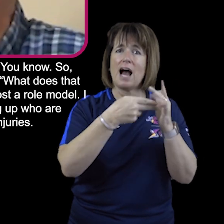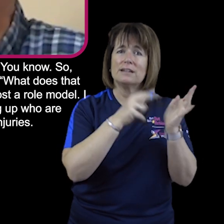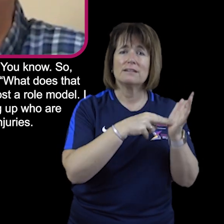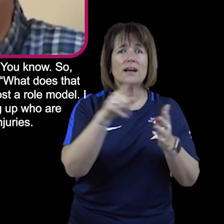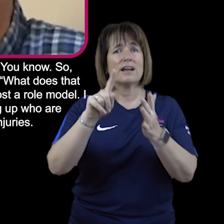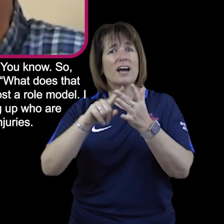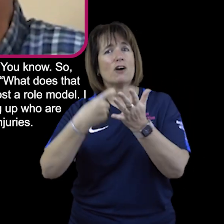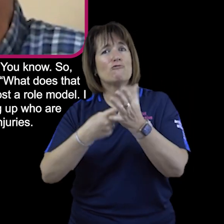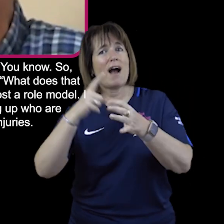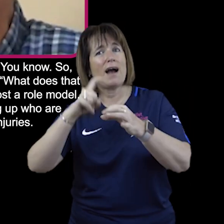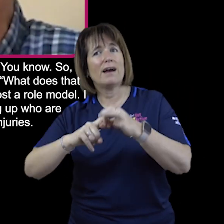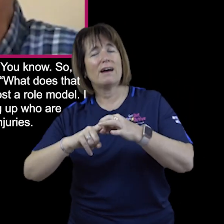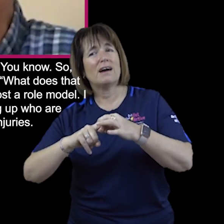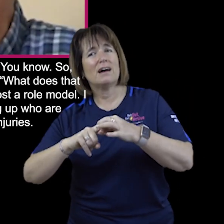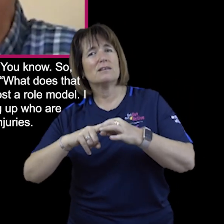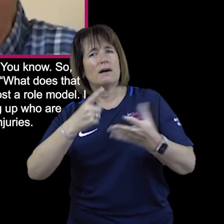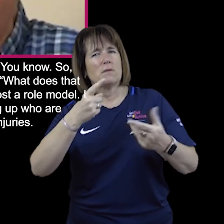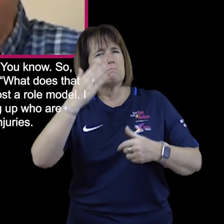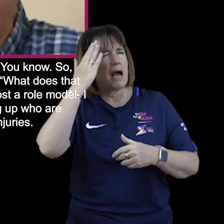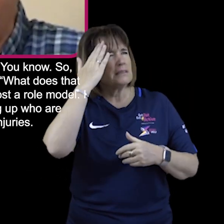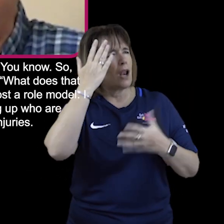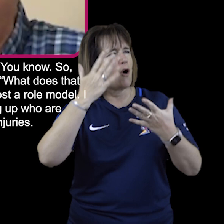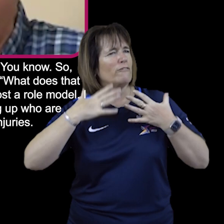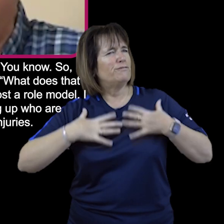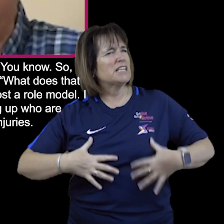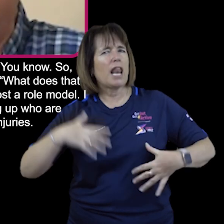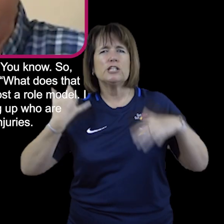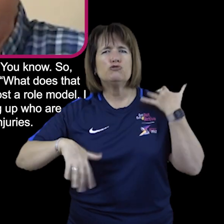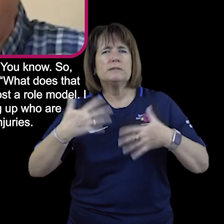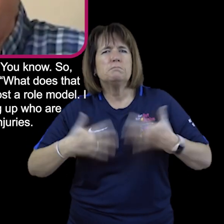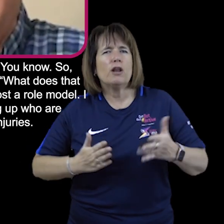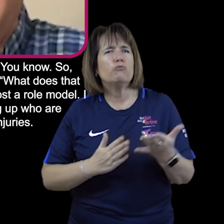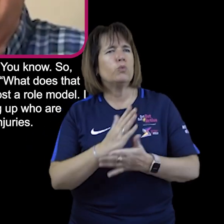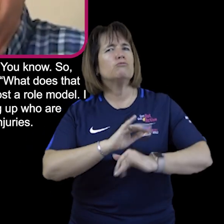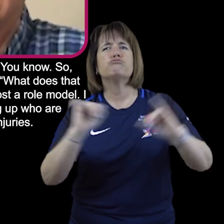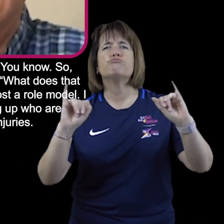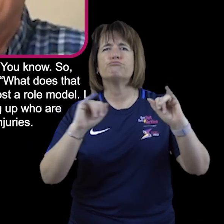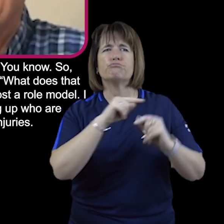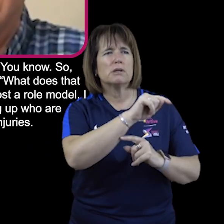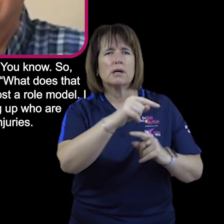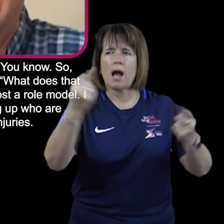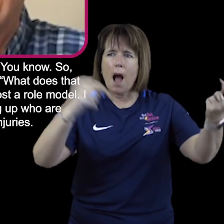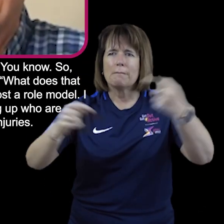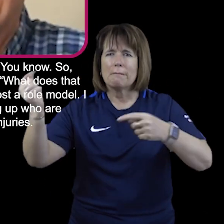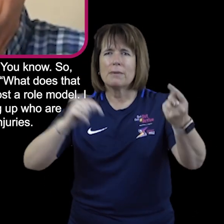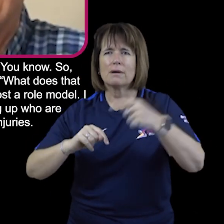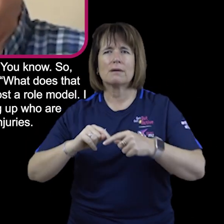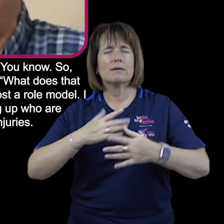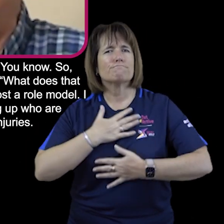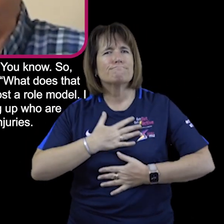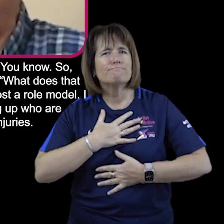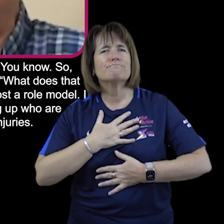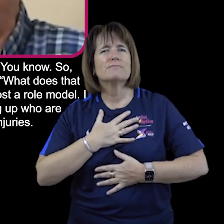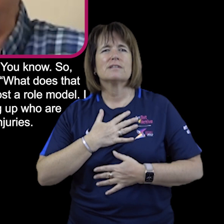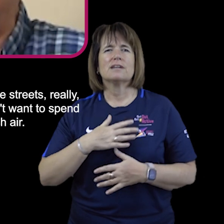younger, who obviously have gone through Afghanistan and Iraq, have lots of other mental